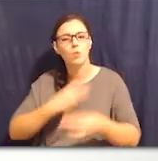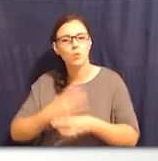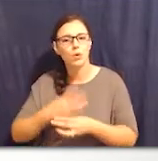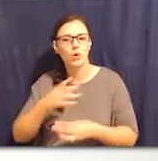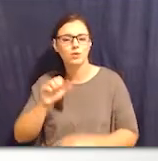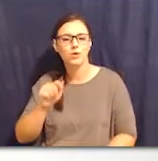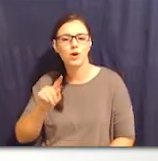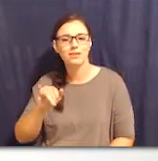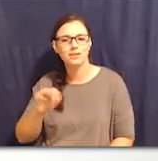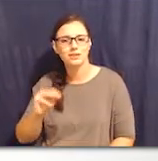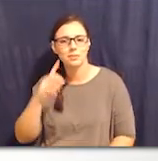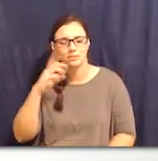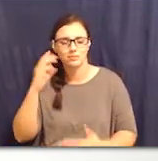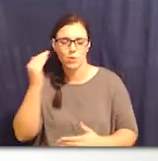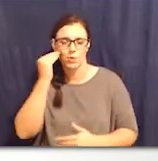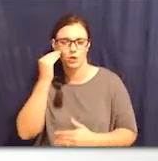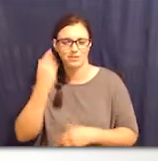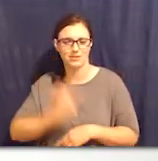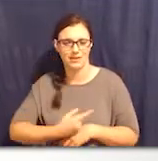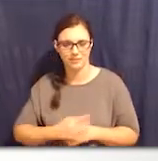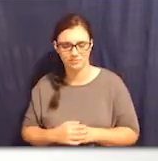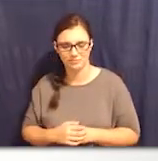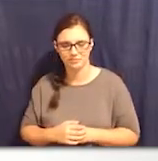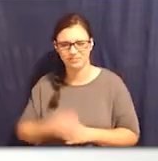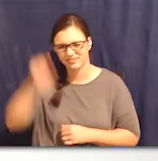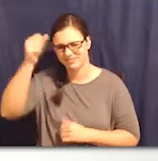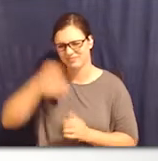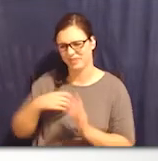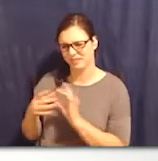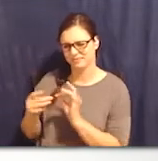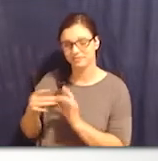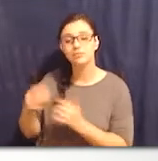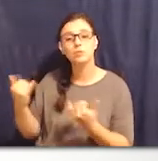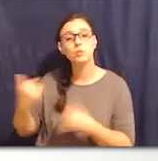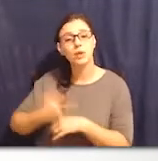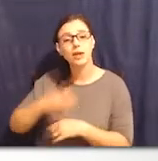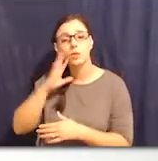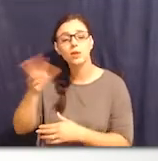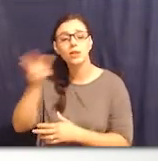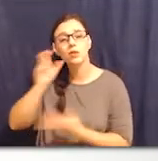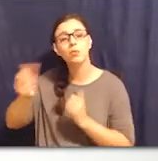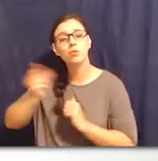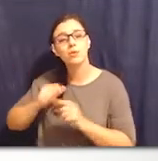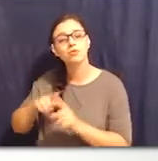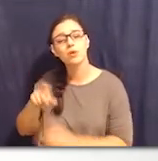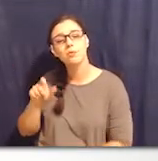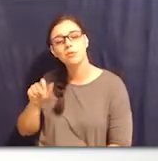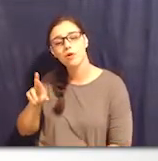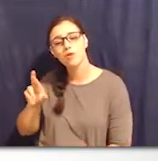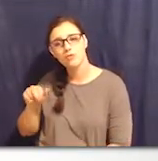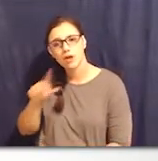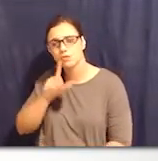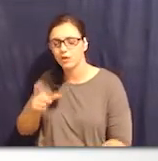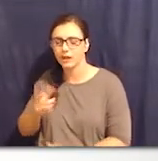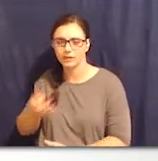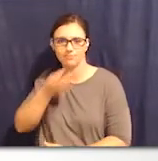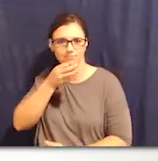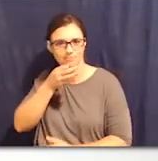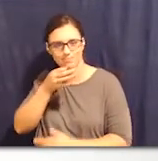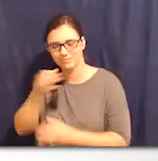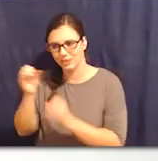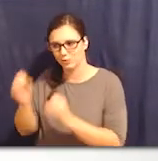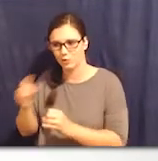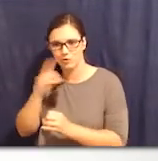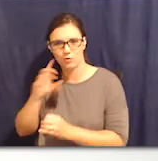today is World Autism Awareness Day. Today, you're going to hear a performance from Lara Boy, a